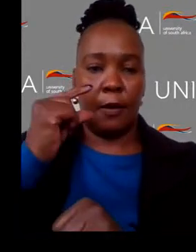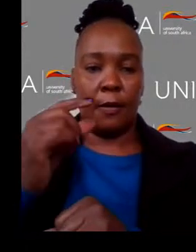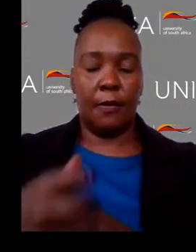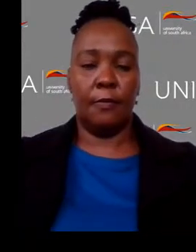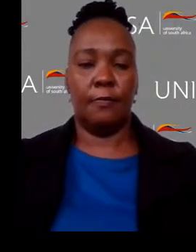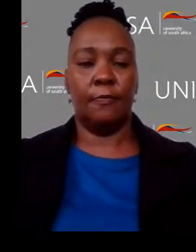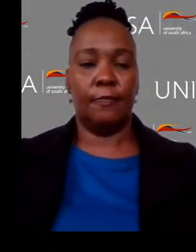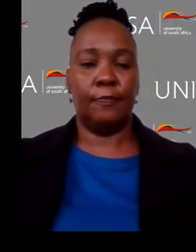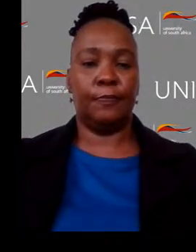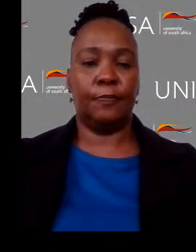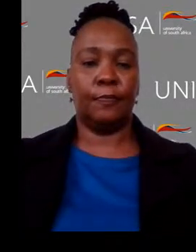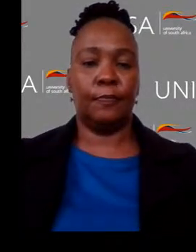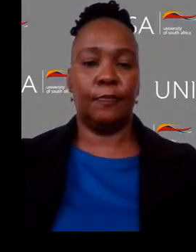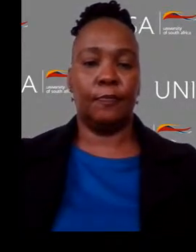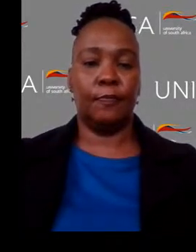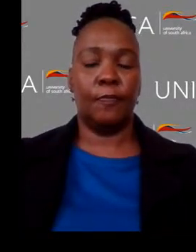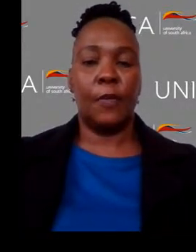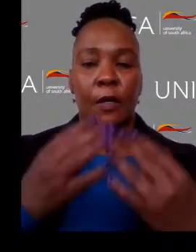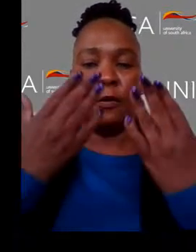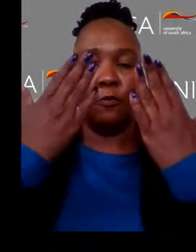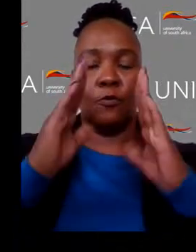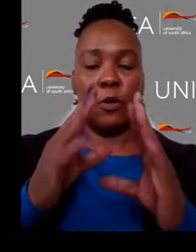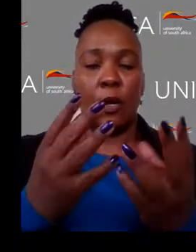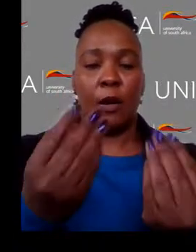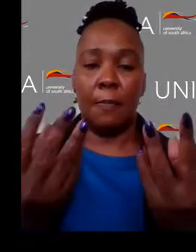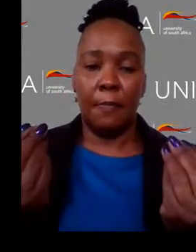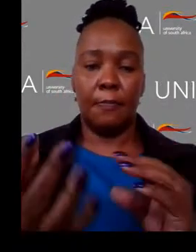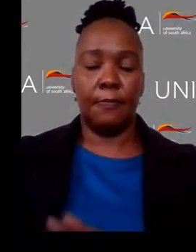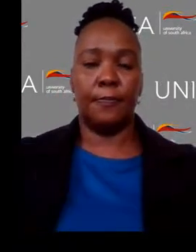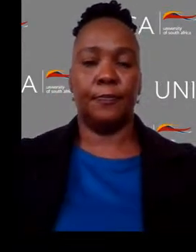You need to insert your student number.